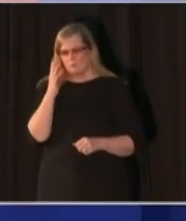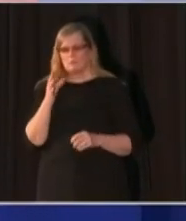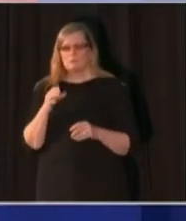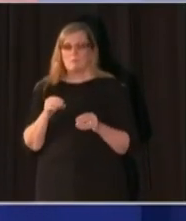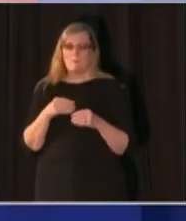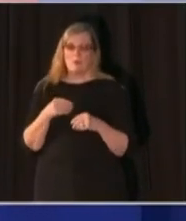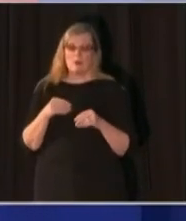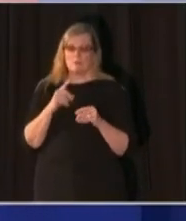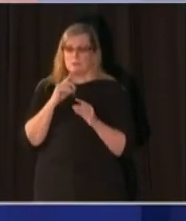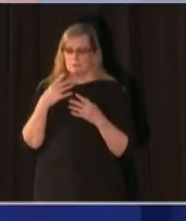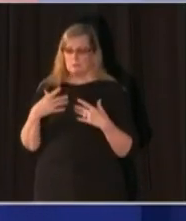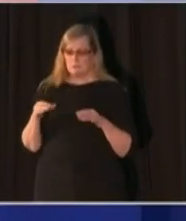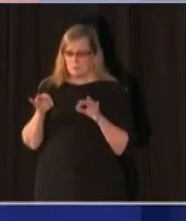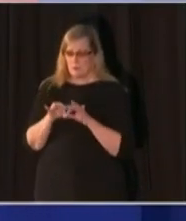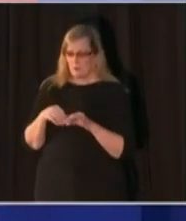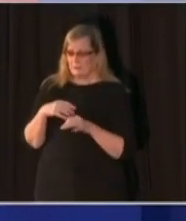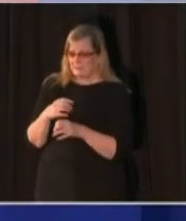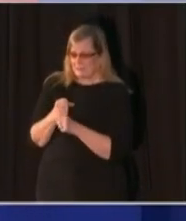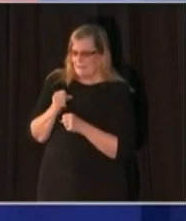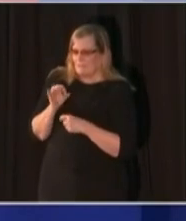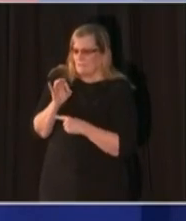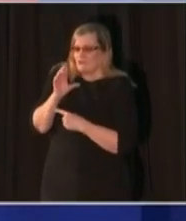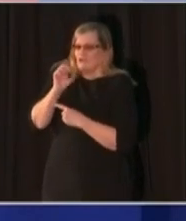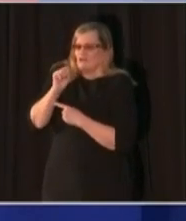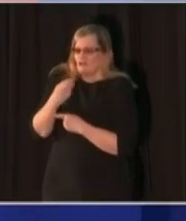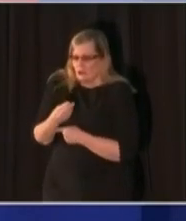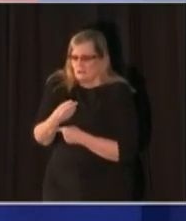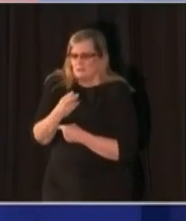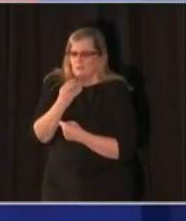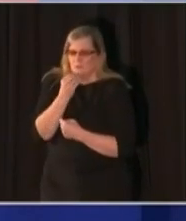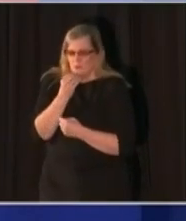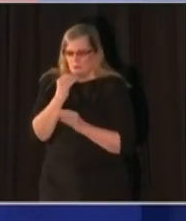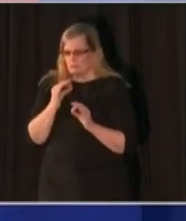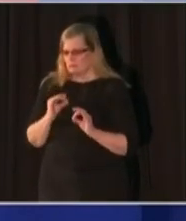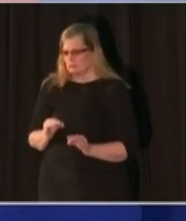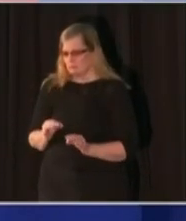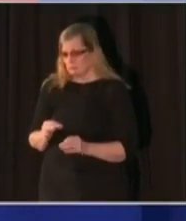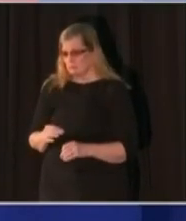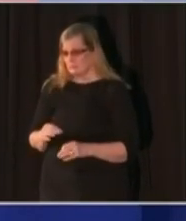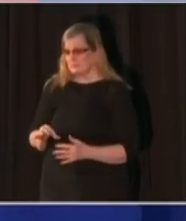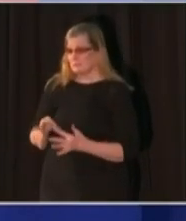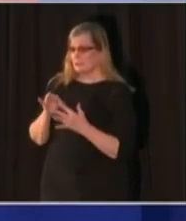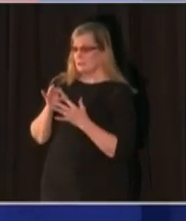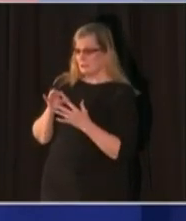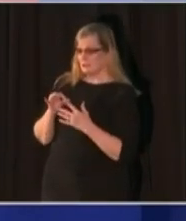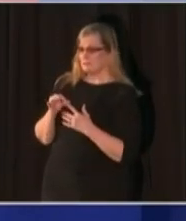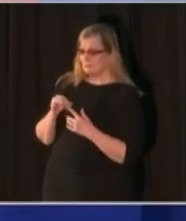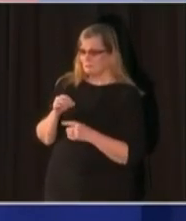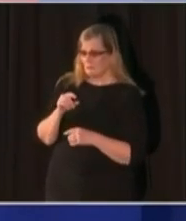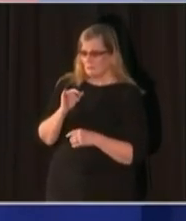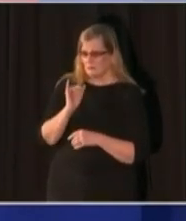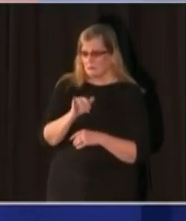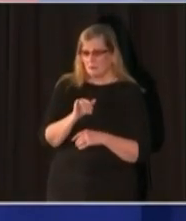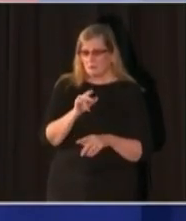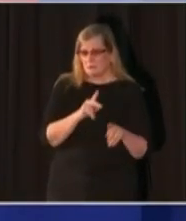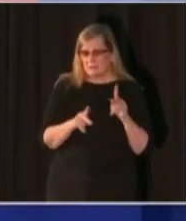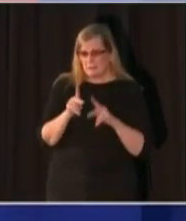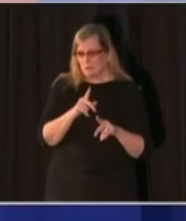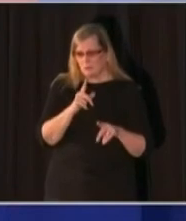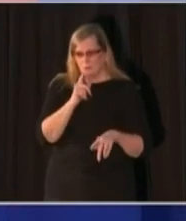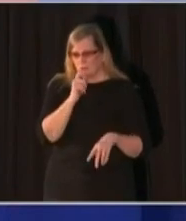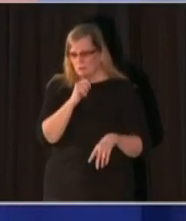our residents at all 8 wards, particularly those who are otherwise underserved by fresh food